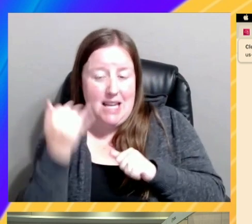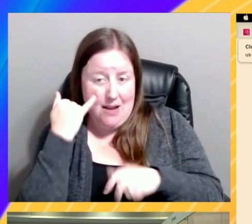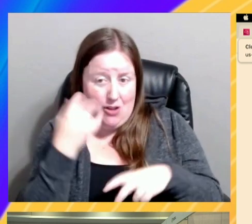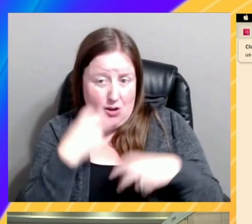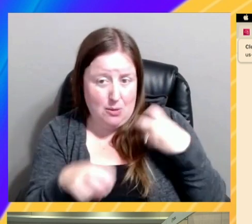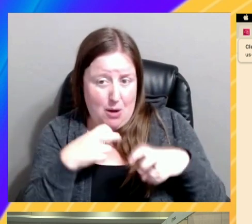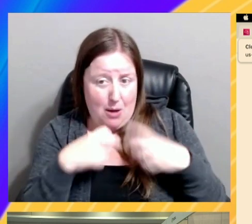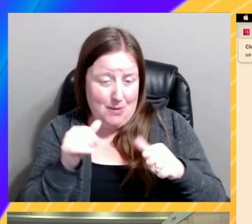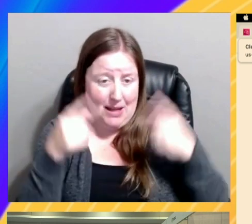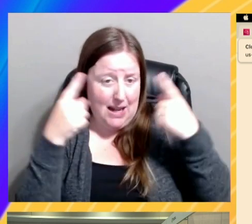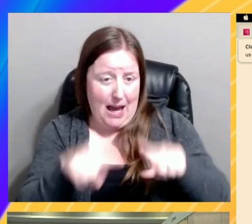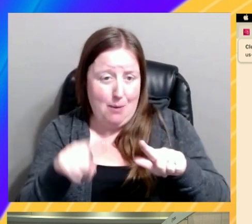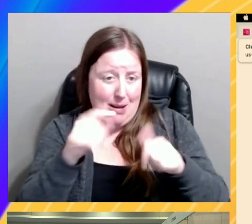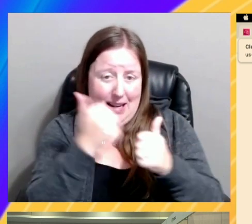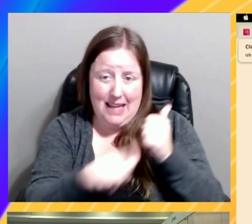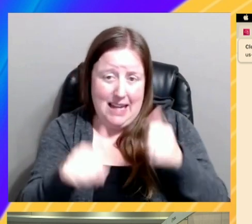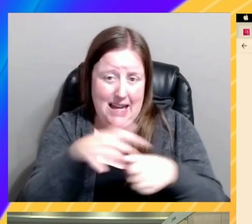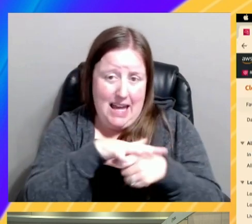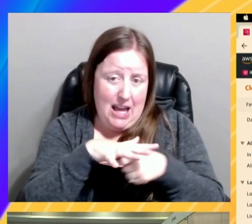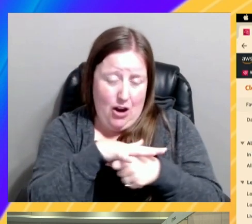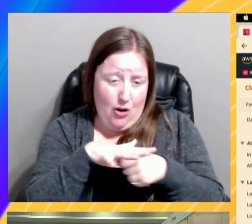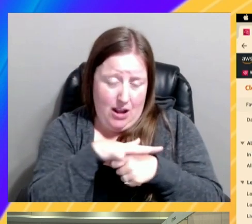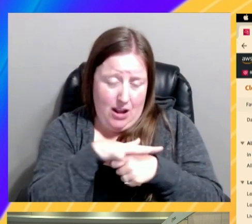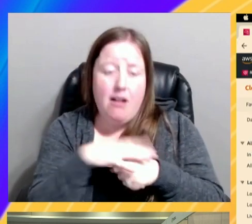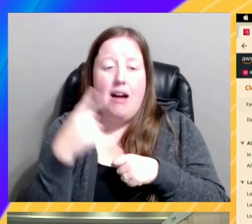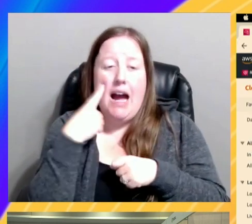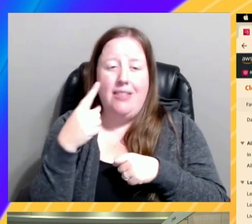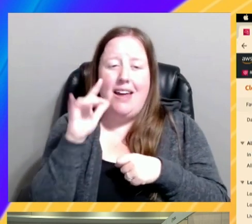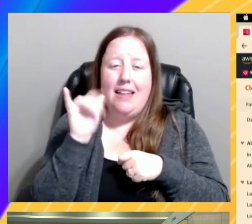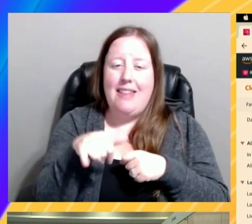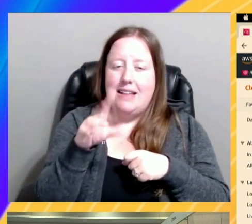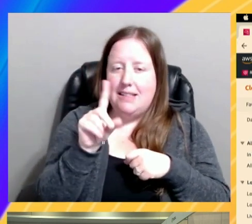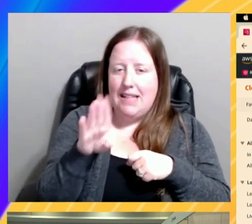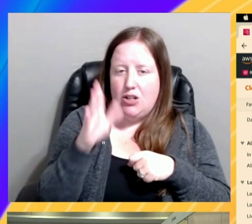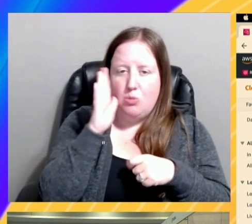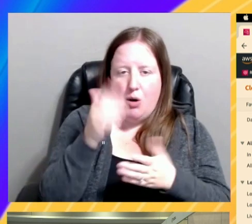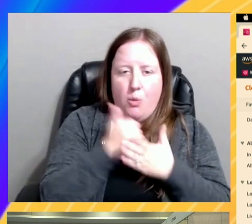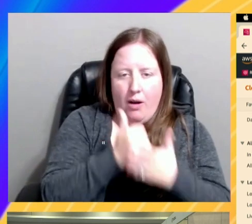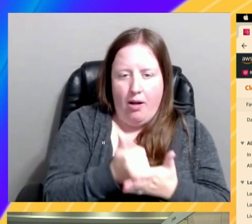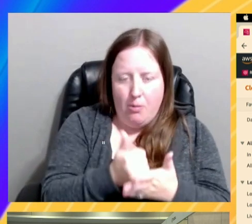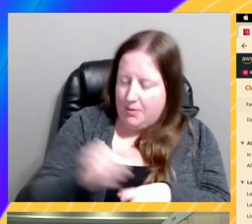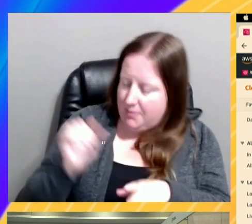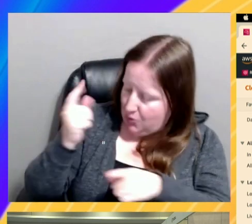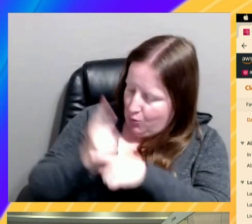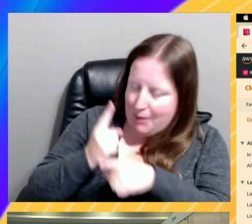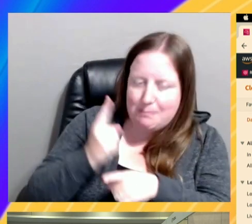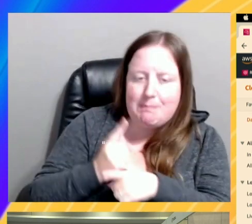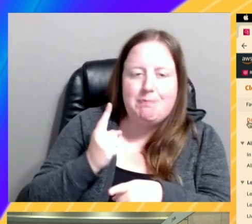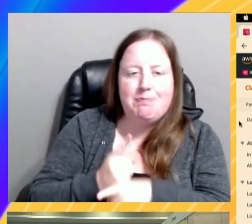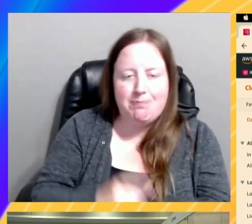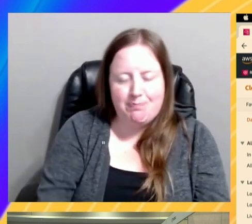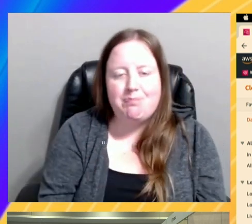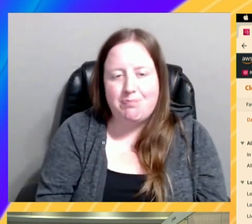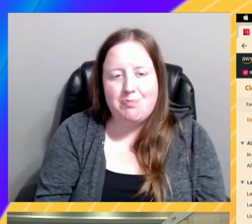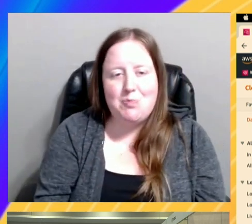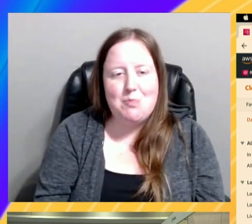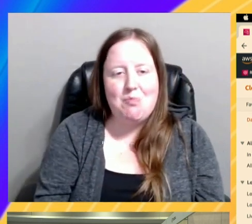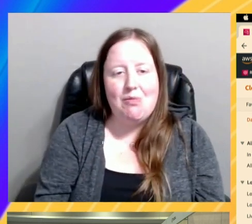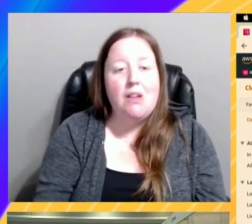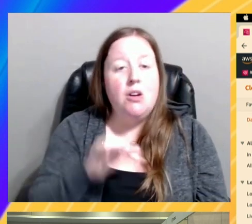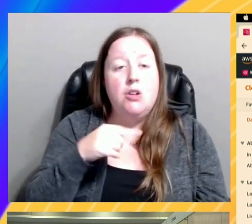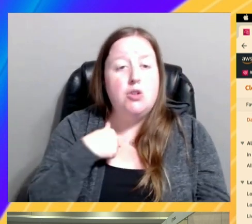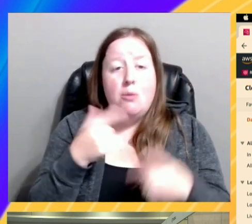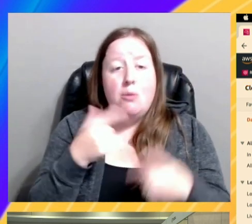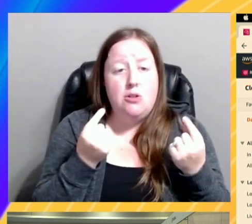any one of those areas, and I think that's what this dashboard's going to help us see. Right. Yeah. So what I want to do first is I just